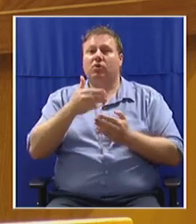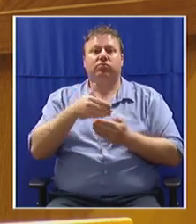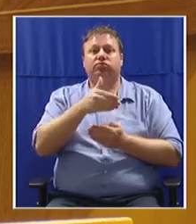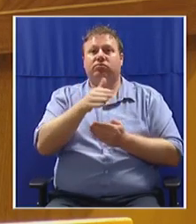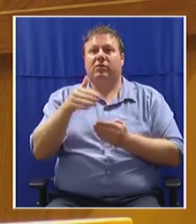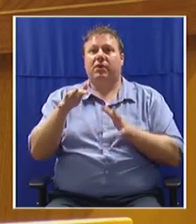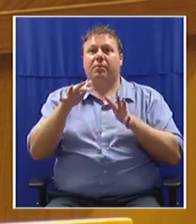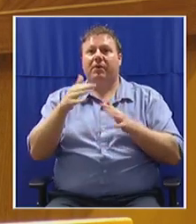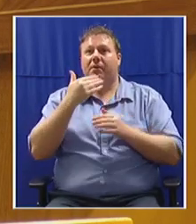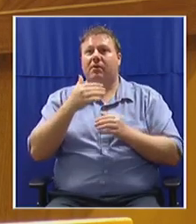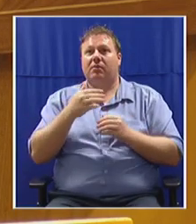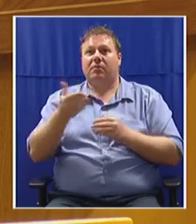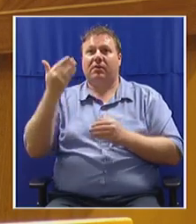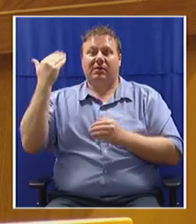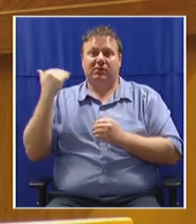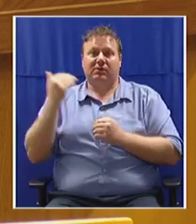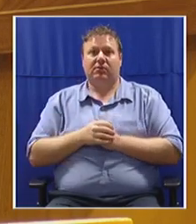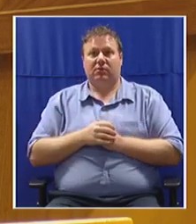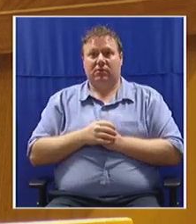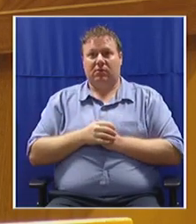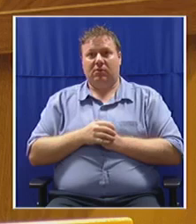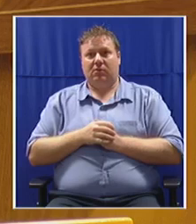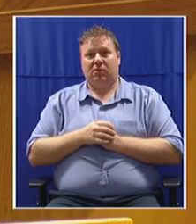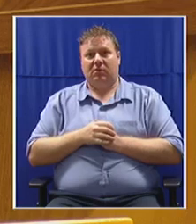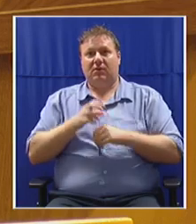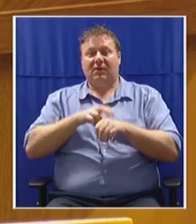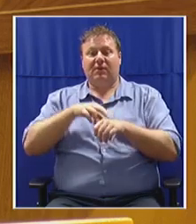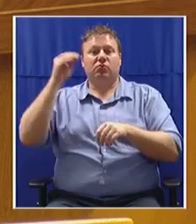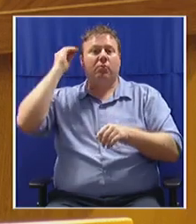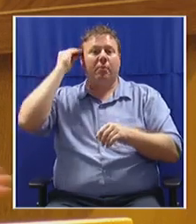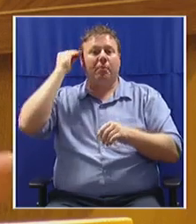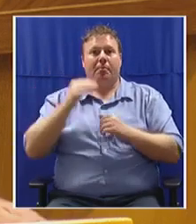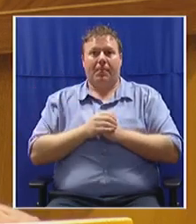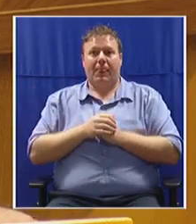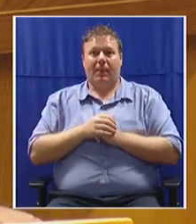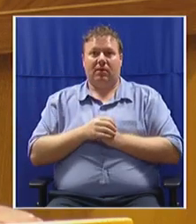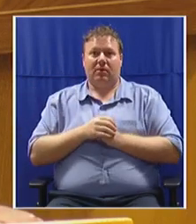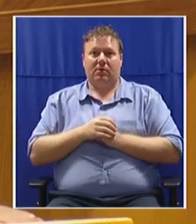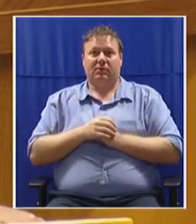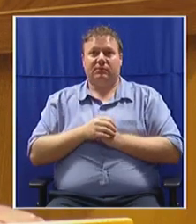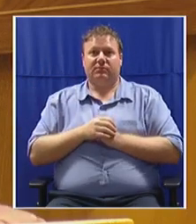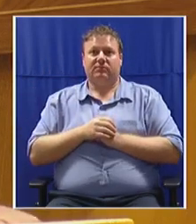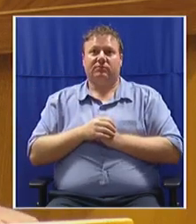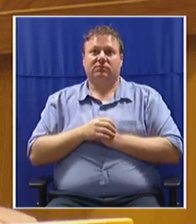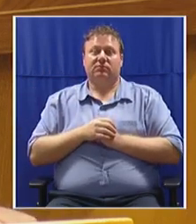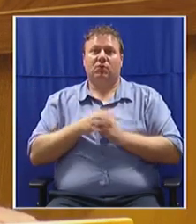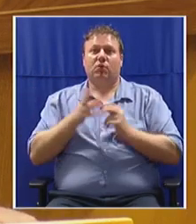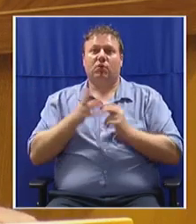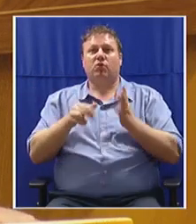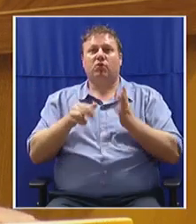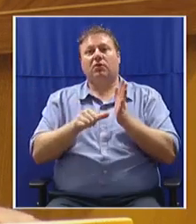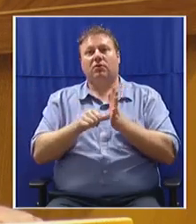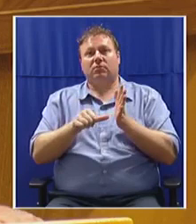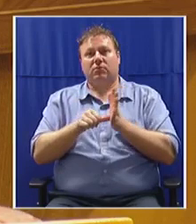have been dispossessed in the past. We need to be mindful of that, as well as the significant opinion